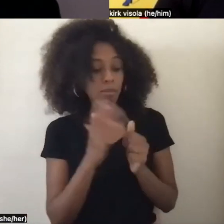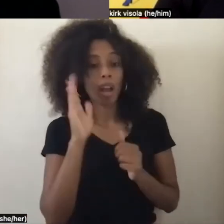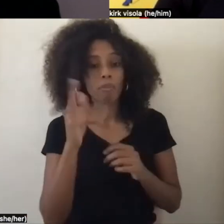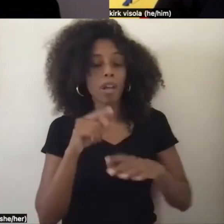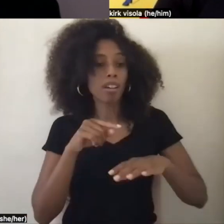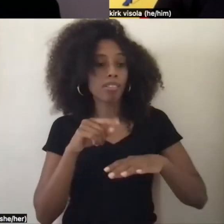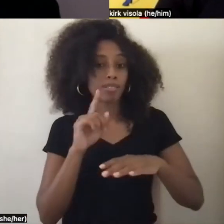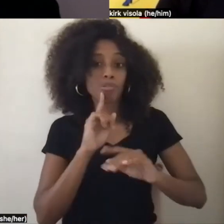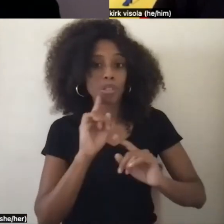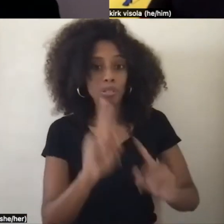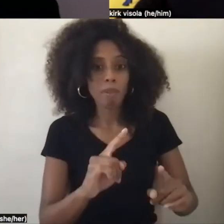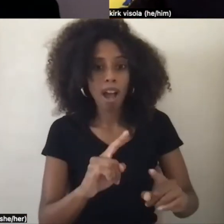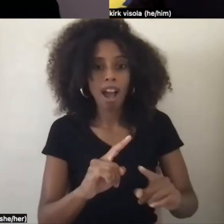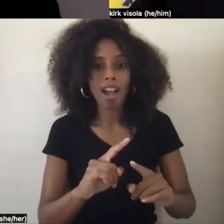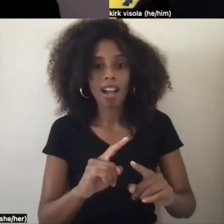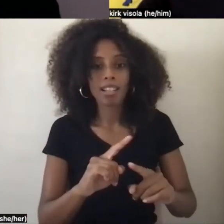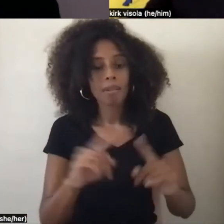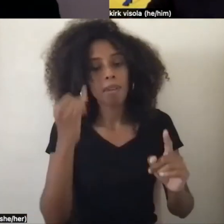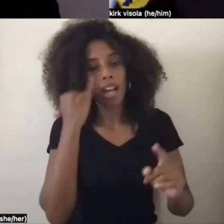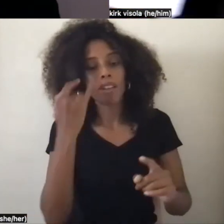off.